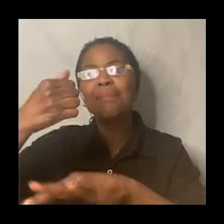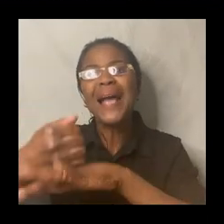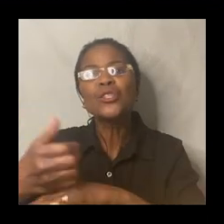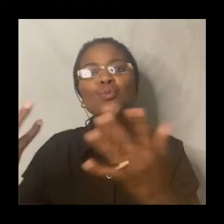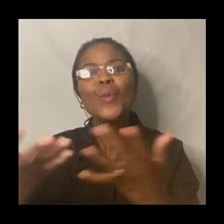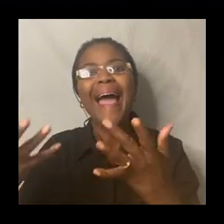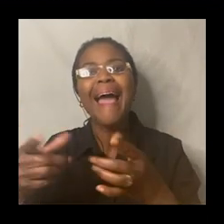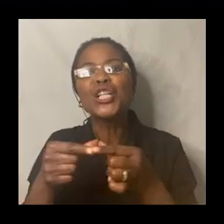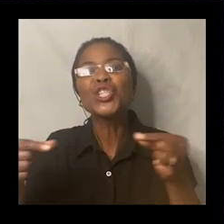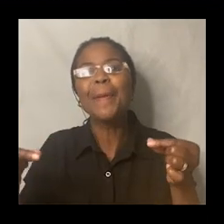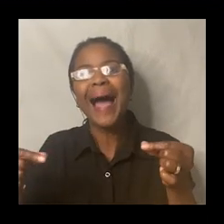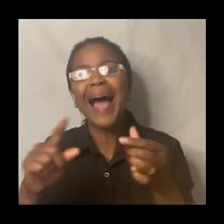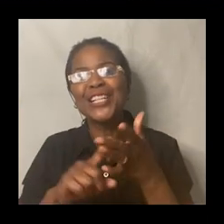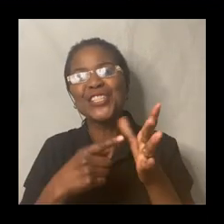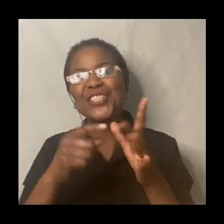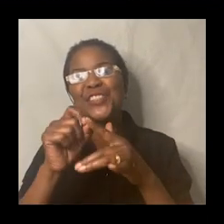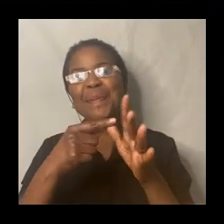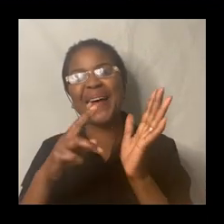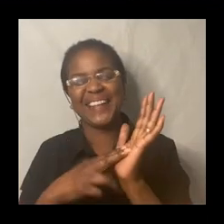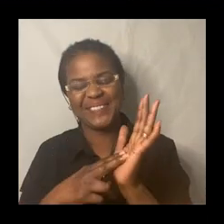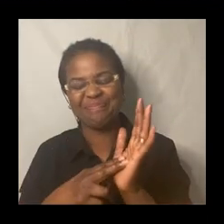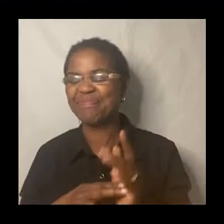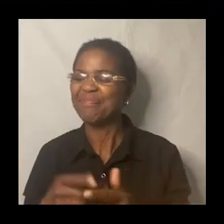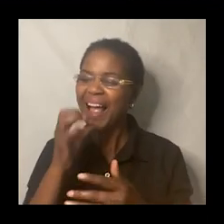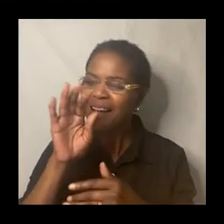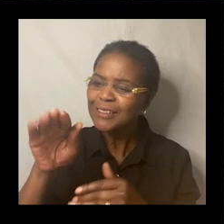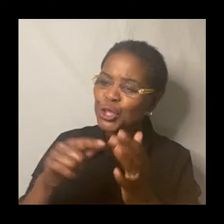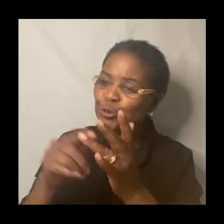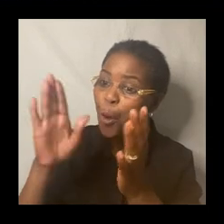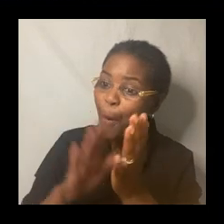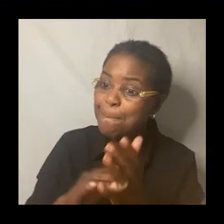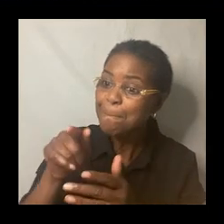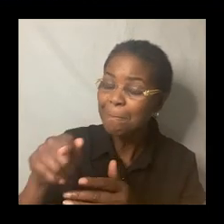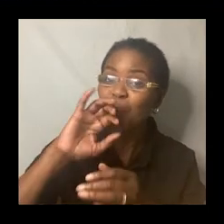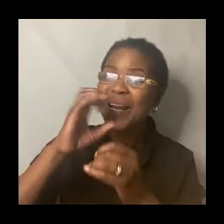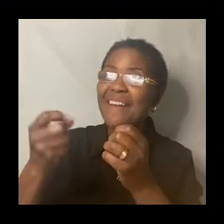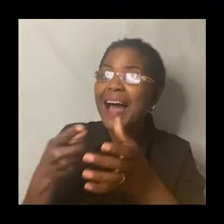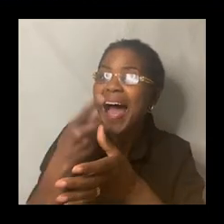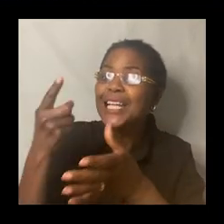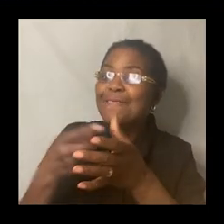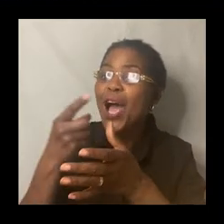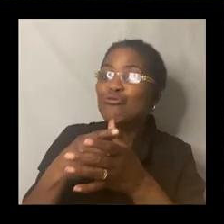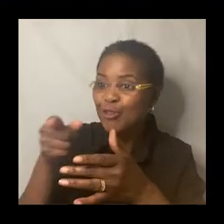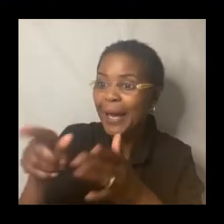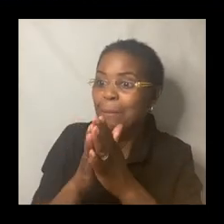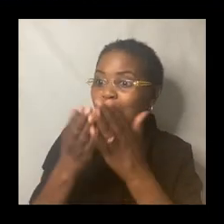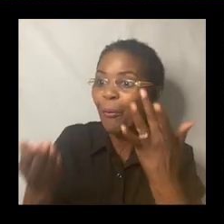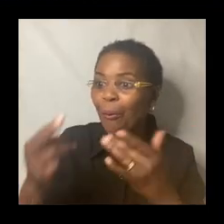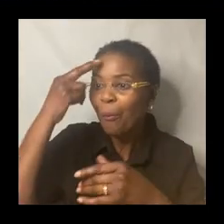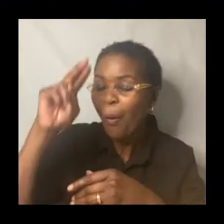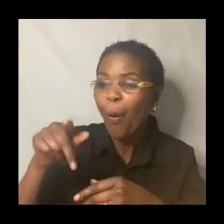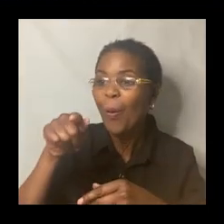Japan. And so, Tom, can we potentially look forward to an anniversary edition of My Name is